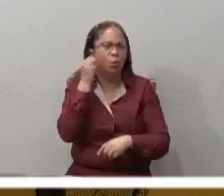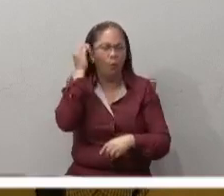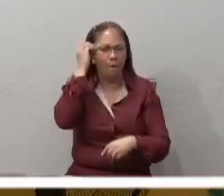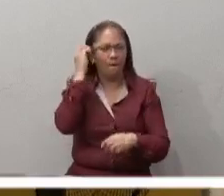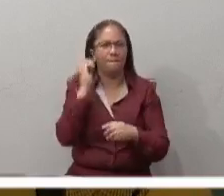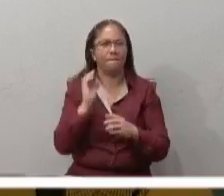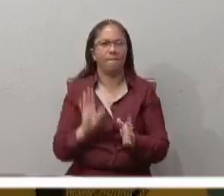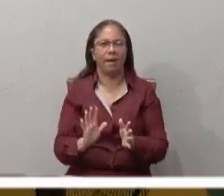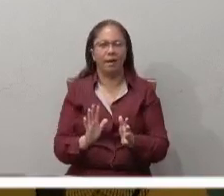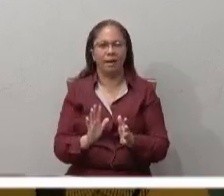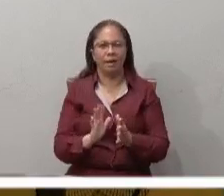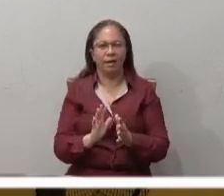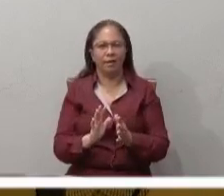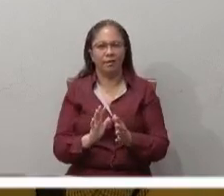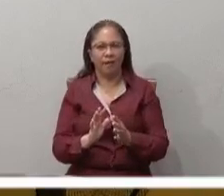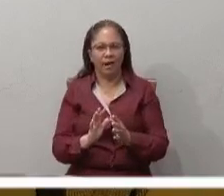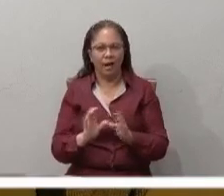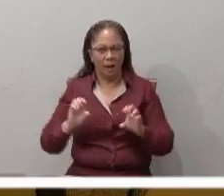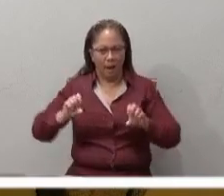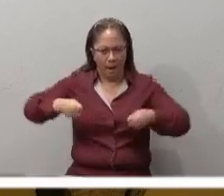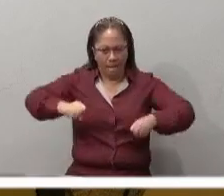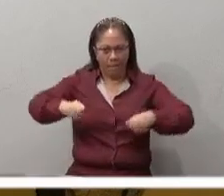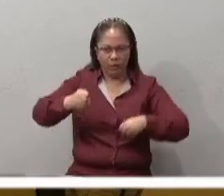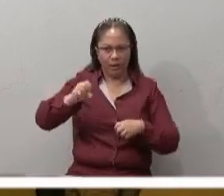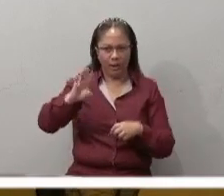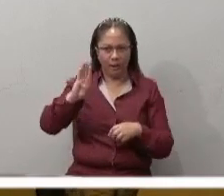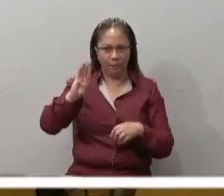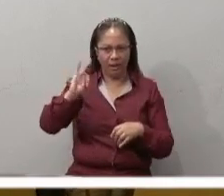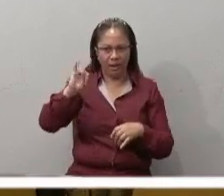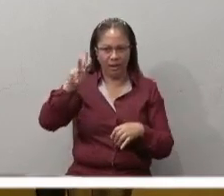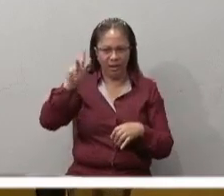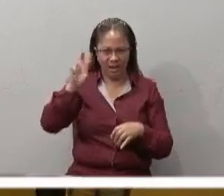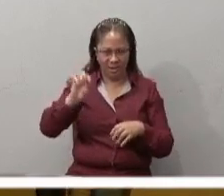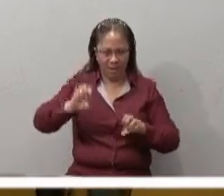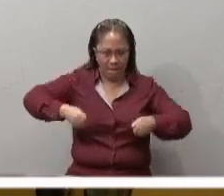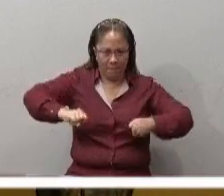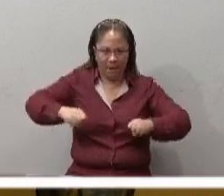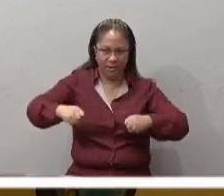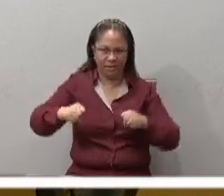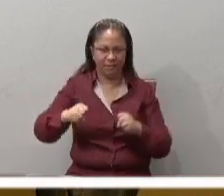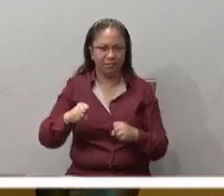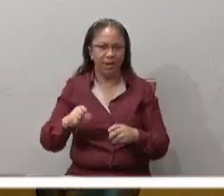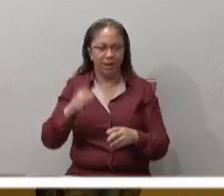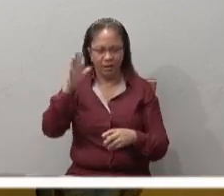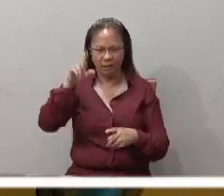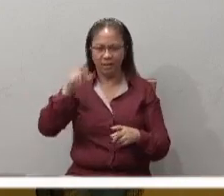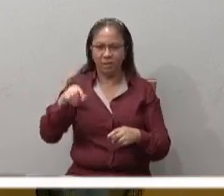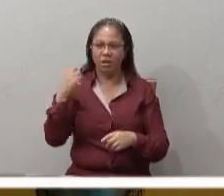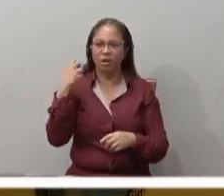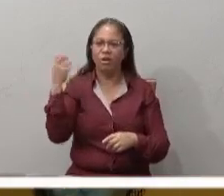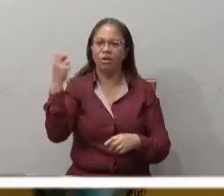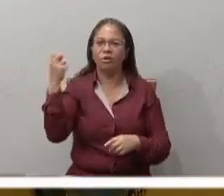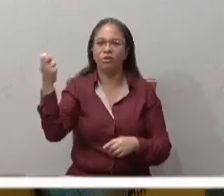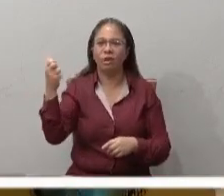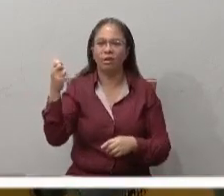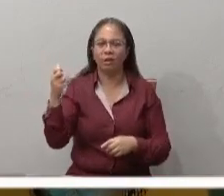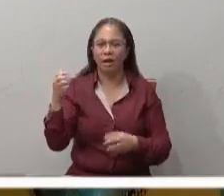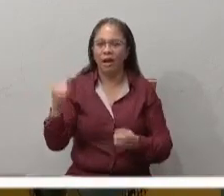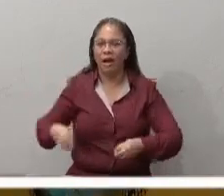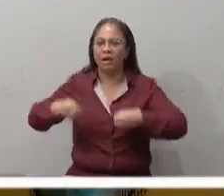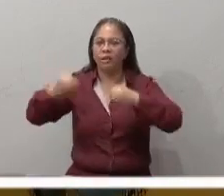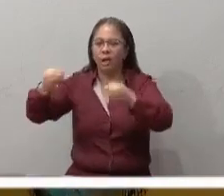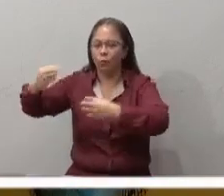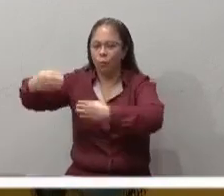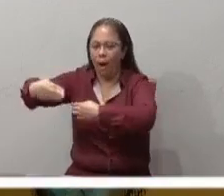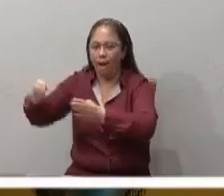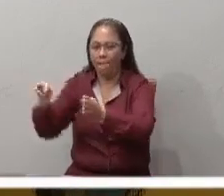and a motorcyclist rides up to your house, knocks on your door and gives you a big, big package.